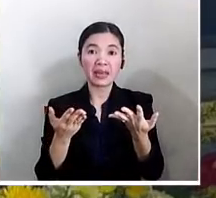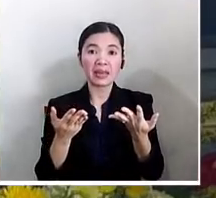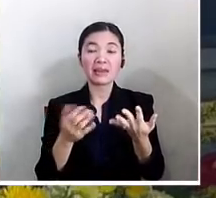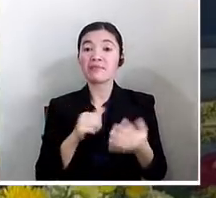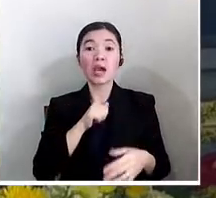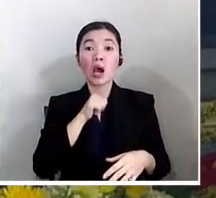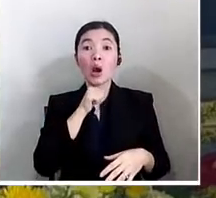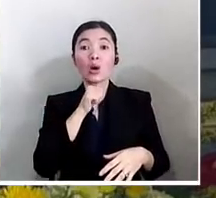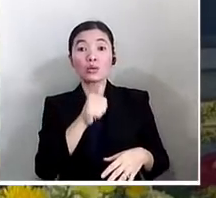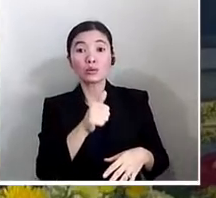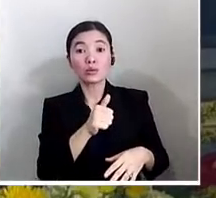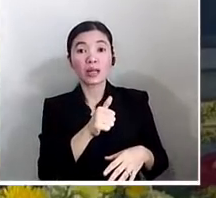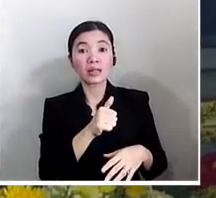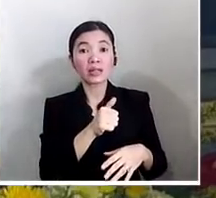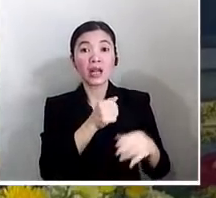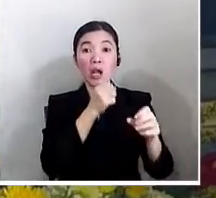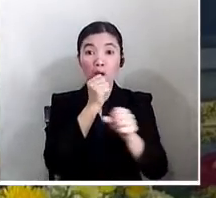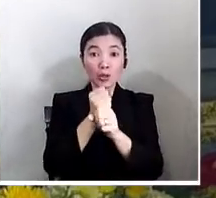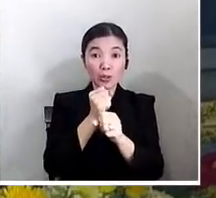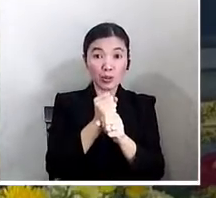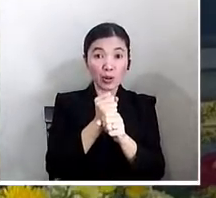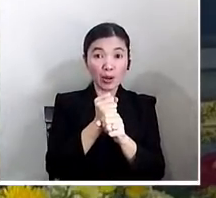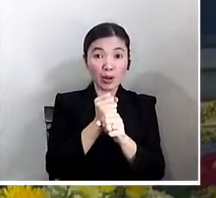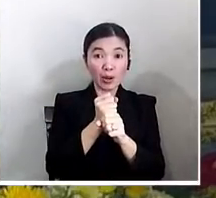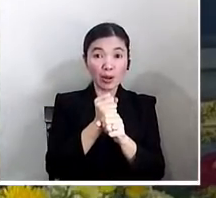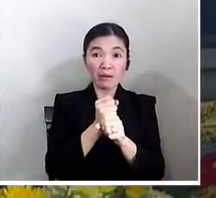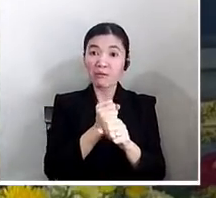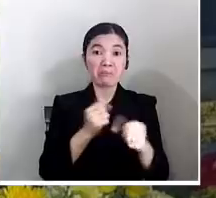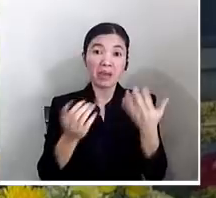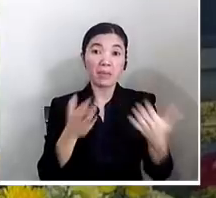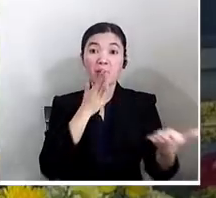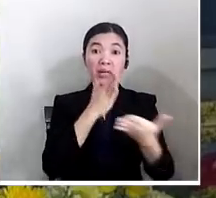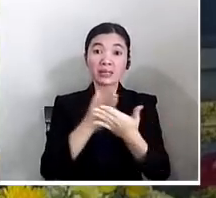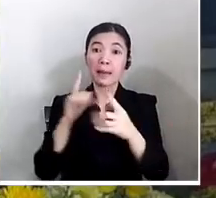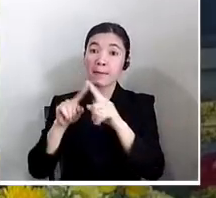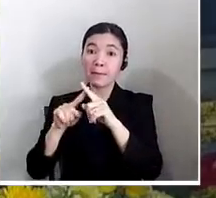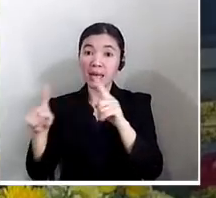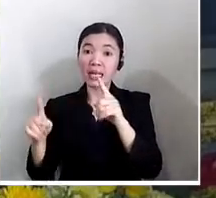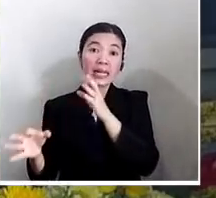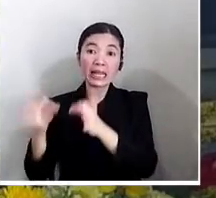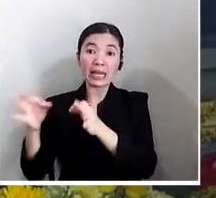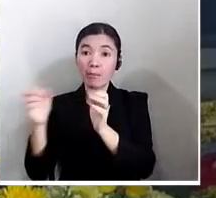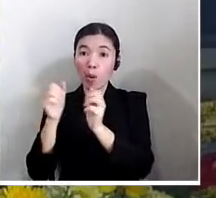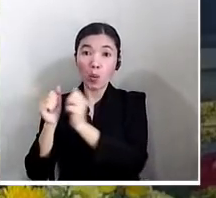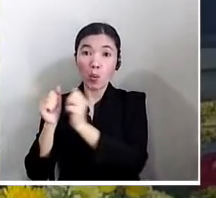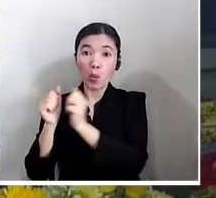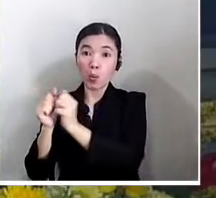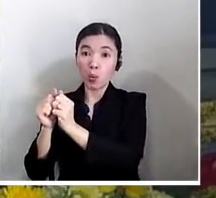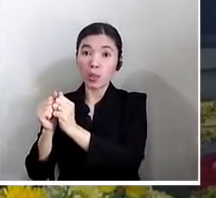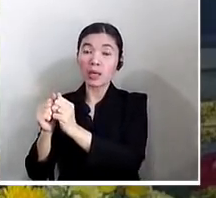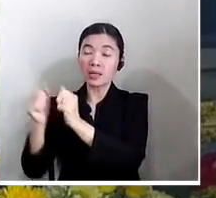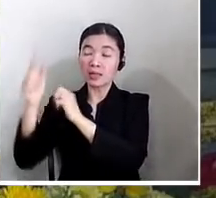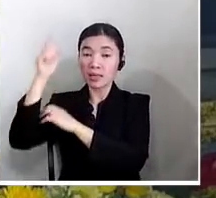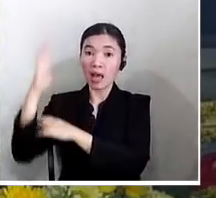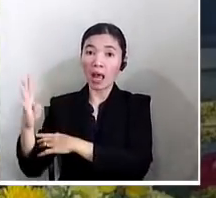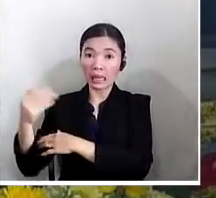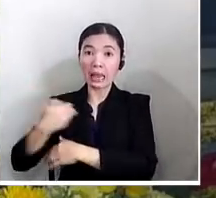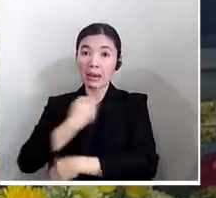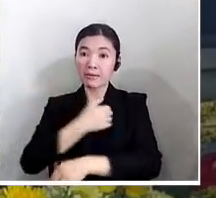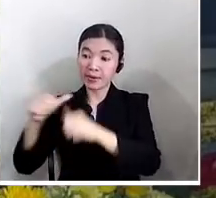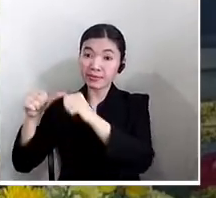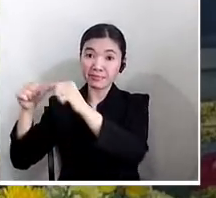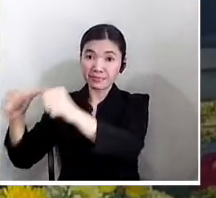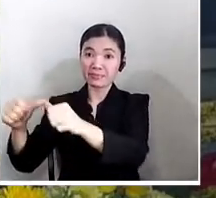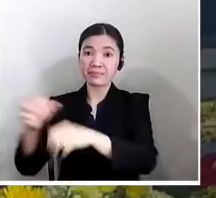our direction. But mind you, my dear brothers and sisters, faith is not